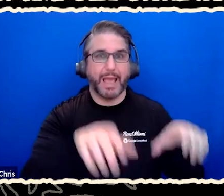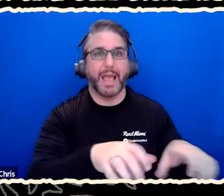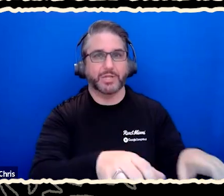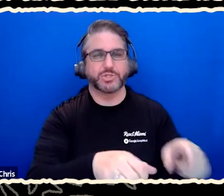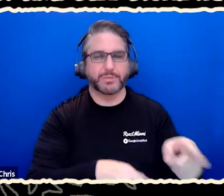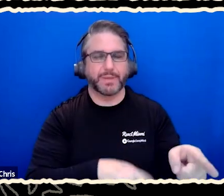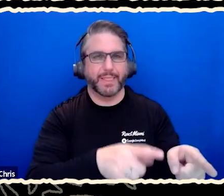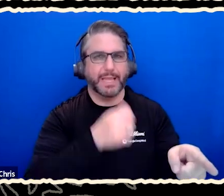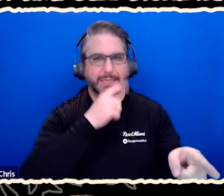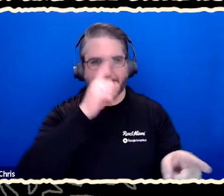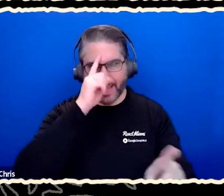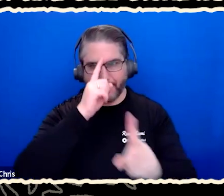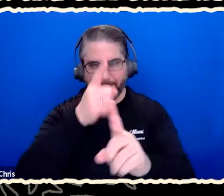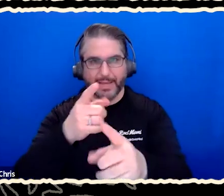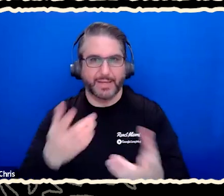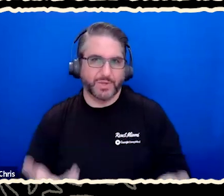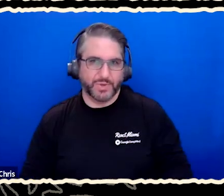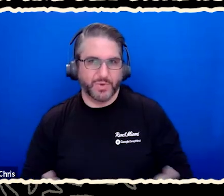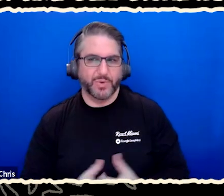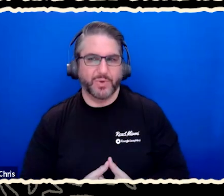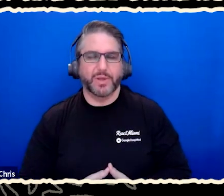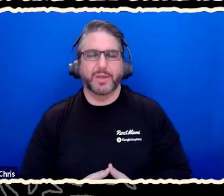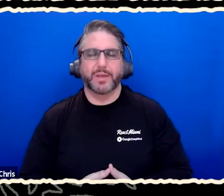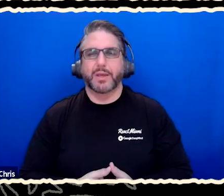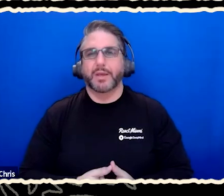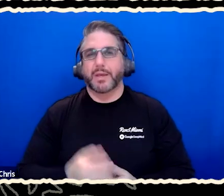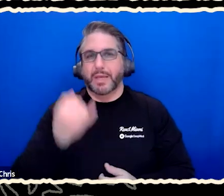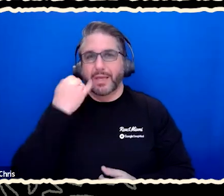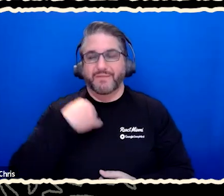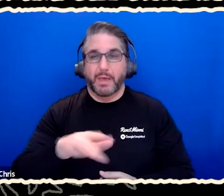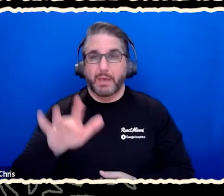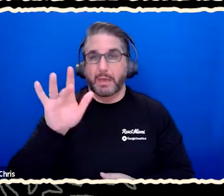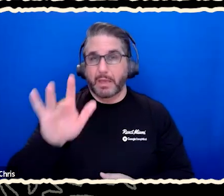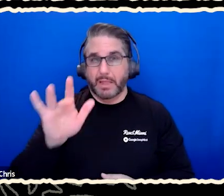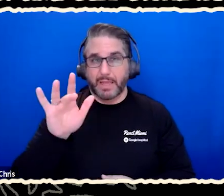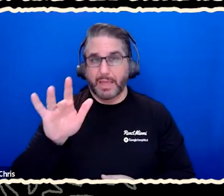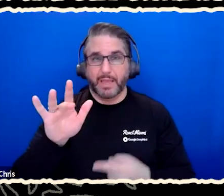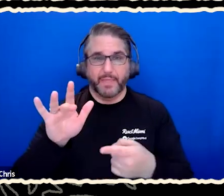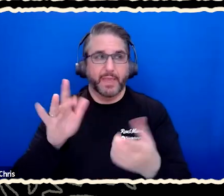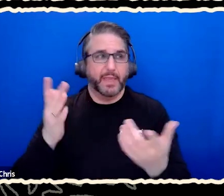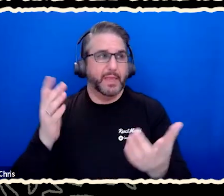not intending to do. Like a user clicking onto